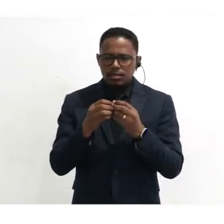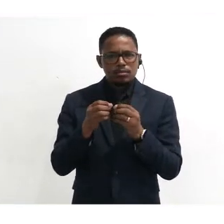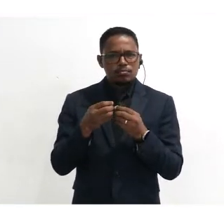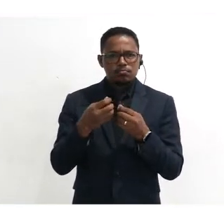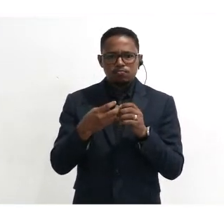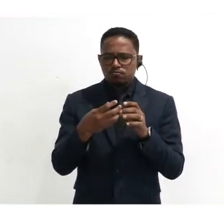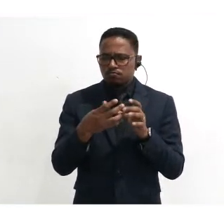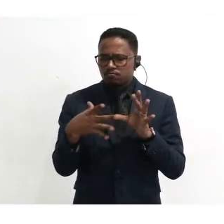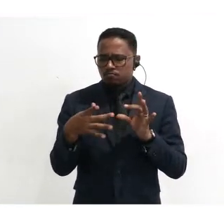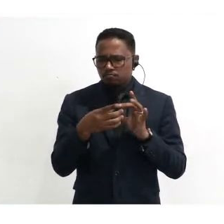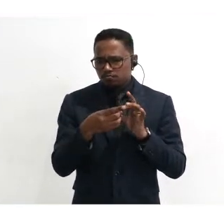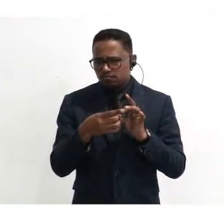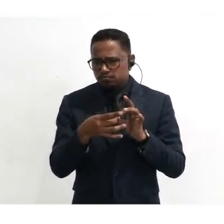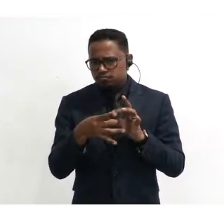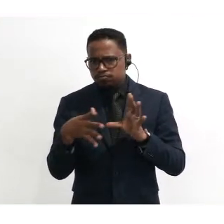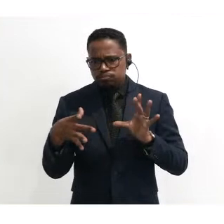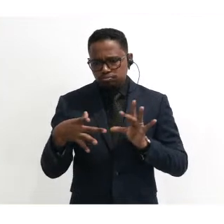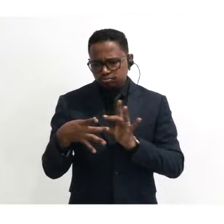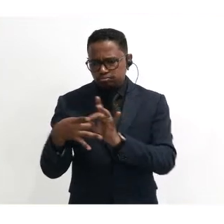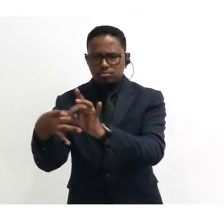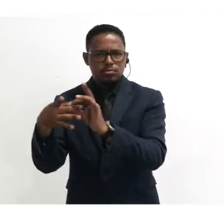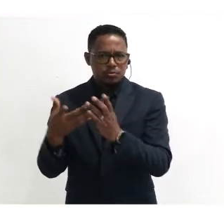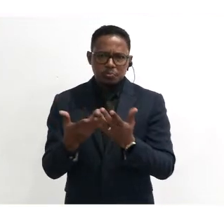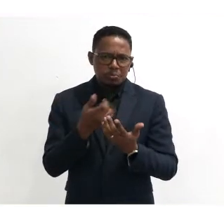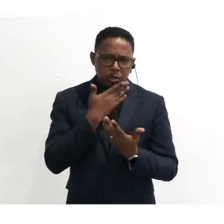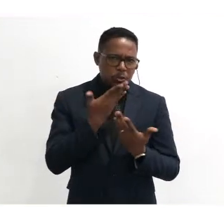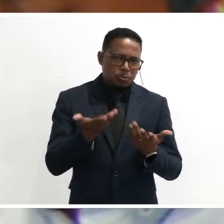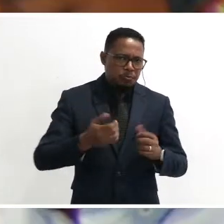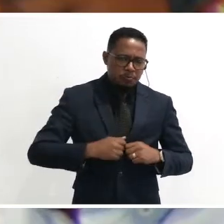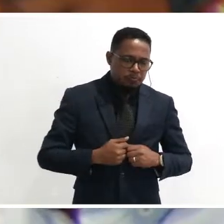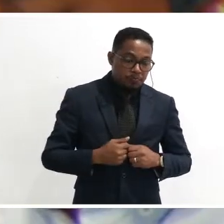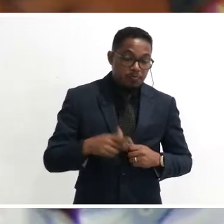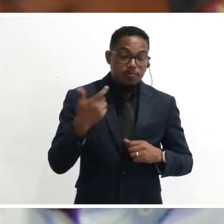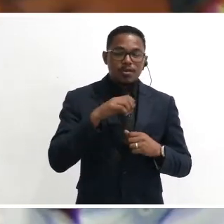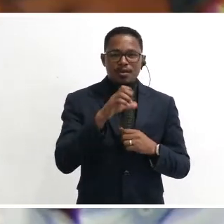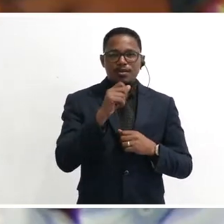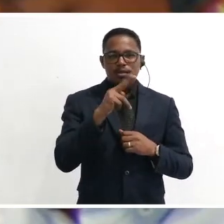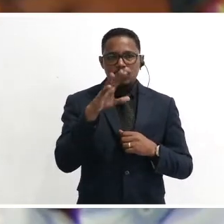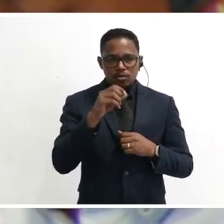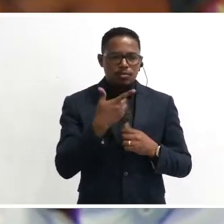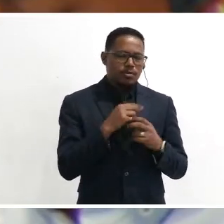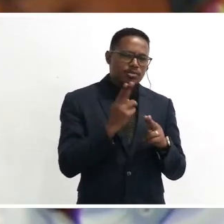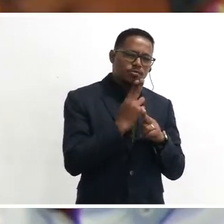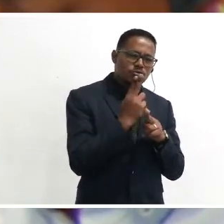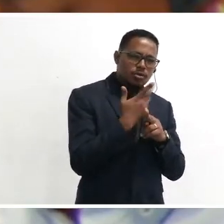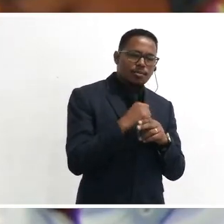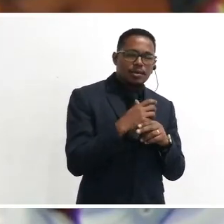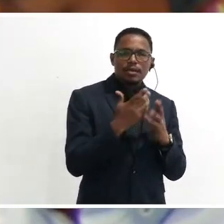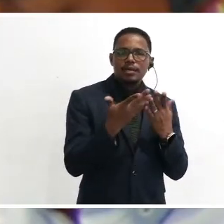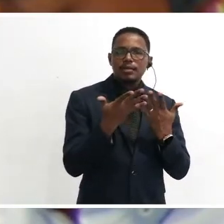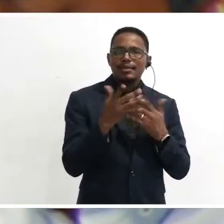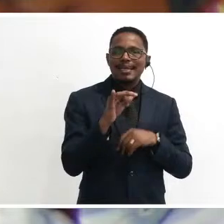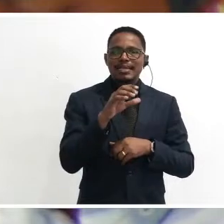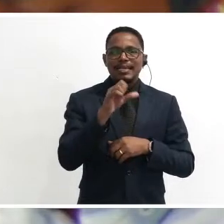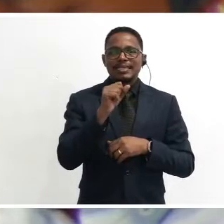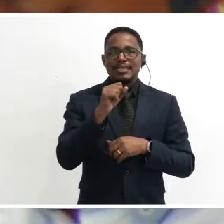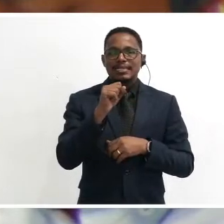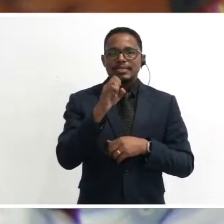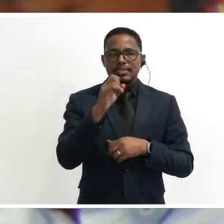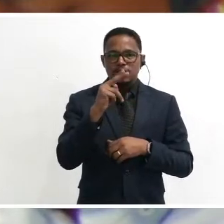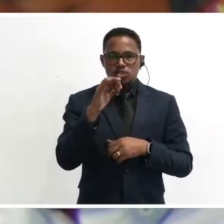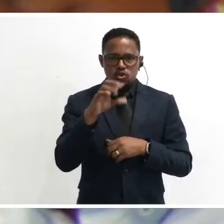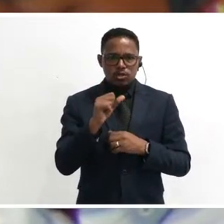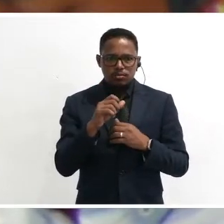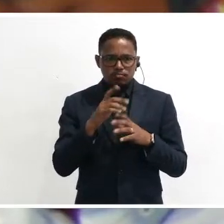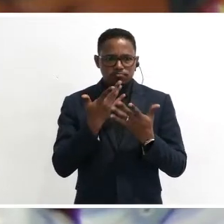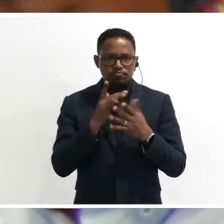have some very interesting possibilities for sensors. So in one of the companies I worked at, we were actually using